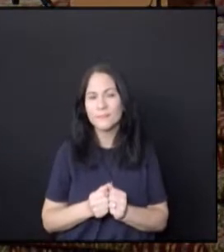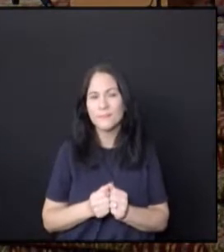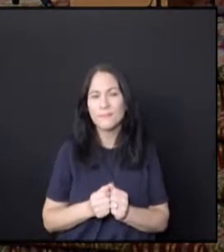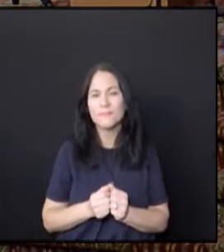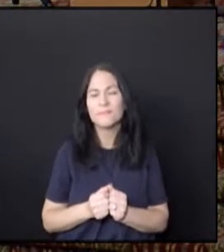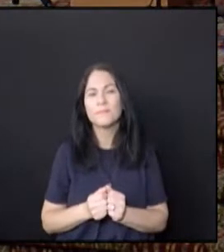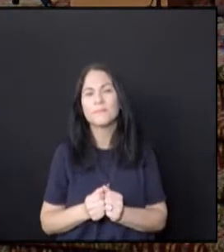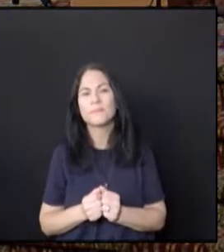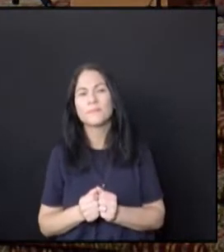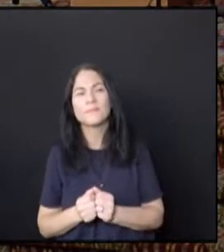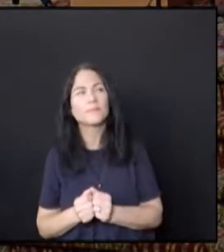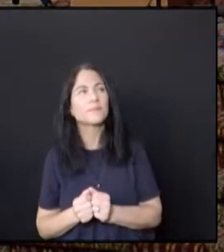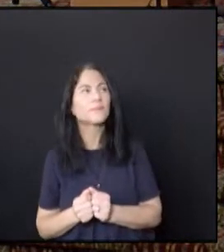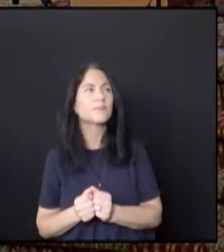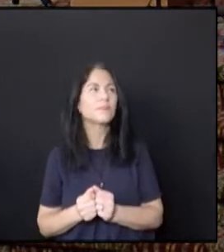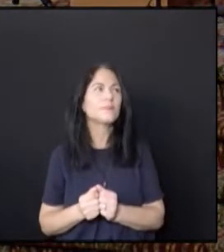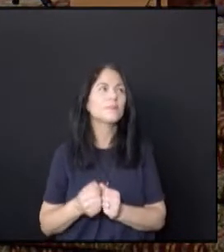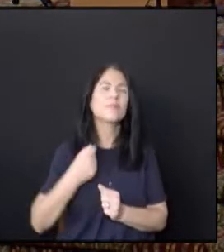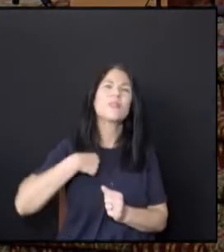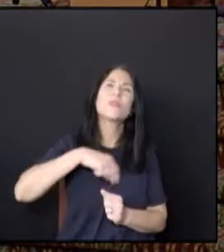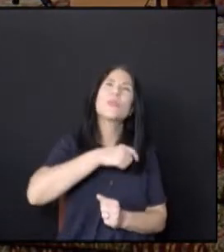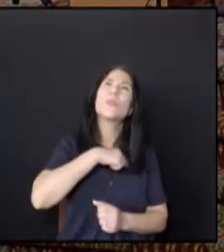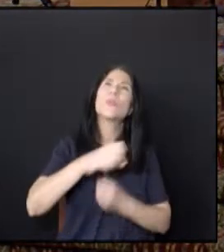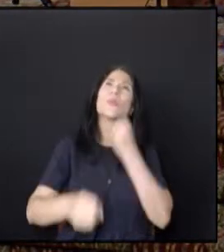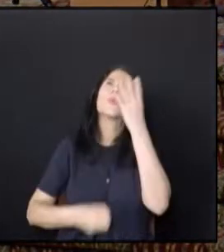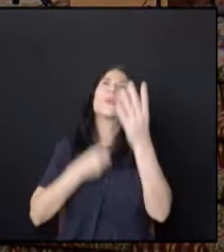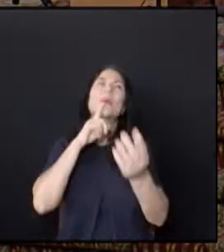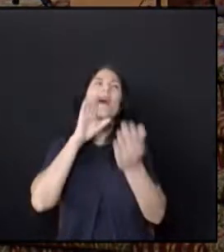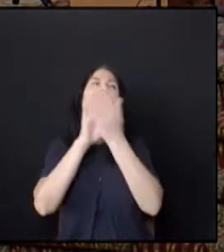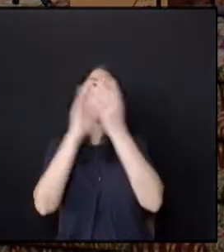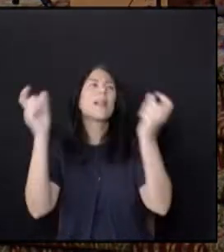hallelujah till you come again.